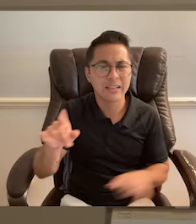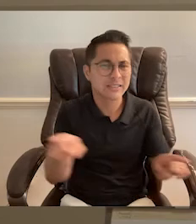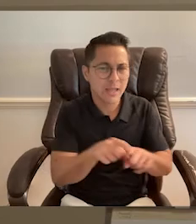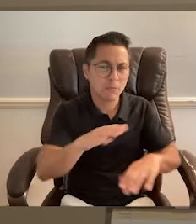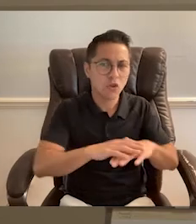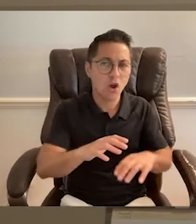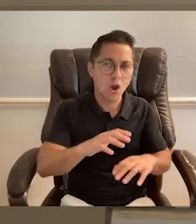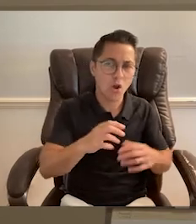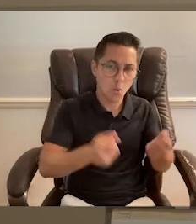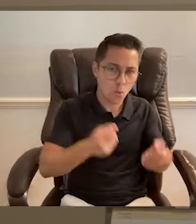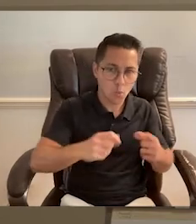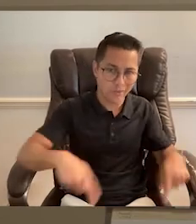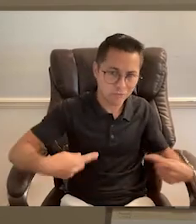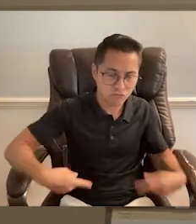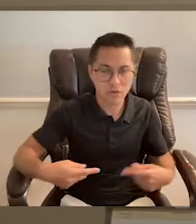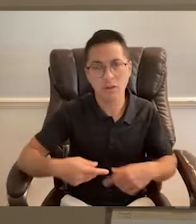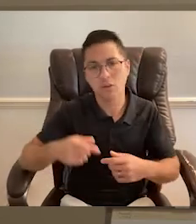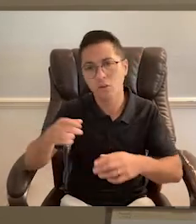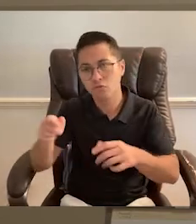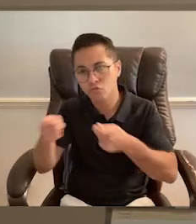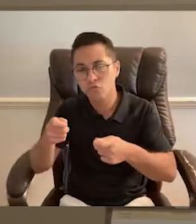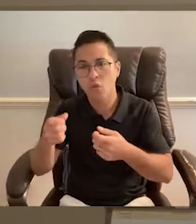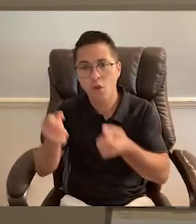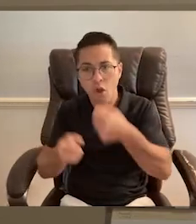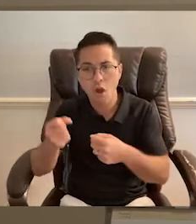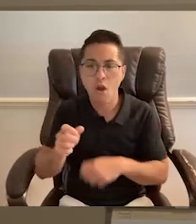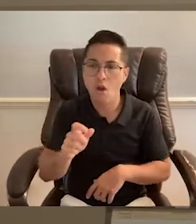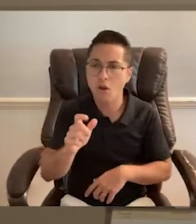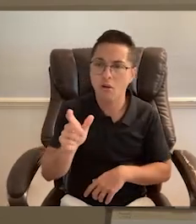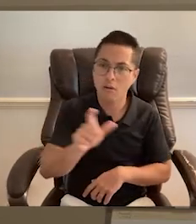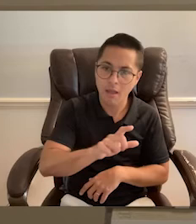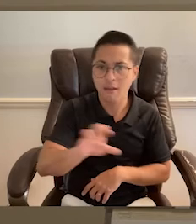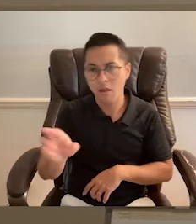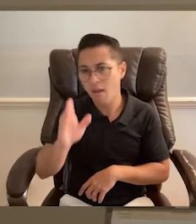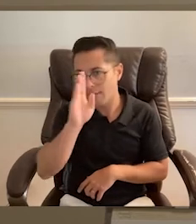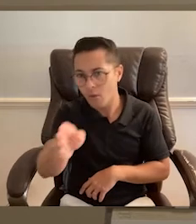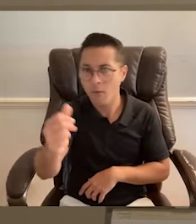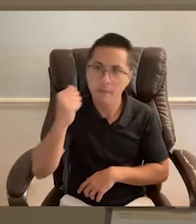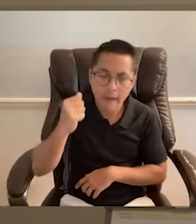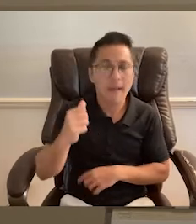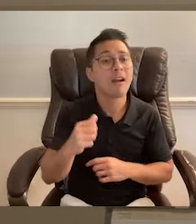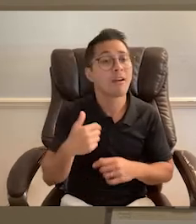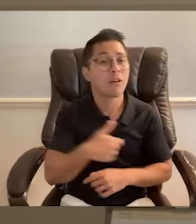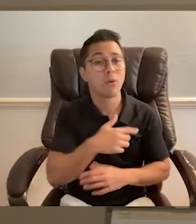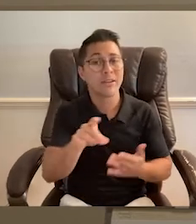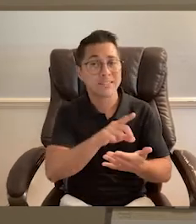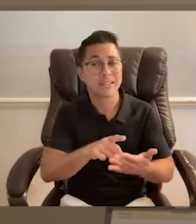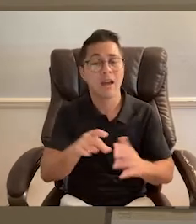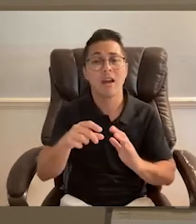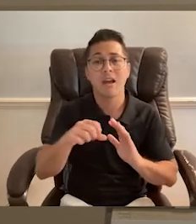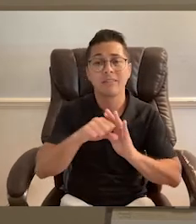that individual practice and get used to driving before actually putting them in the real world.